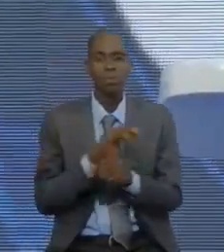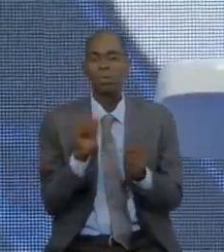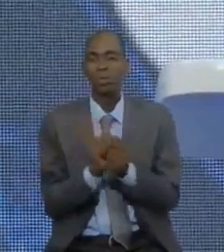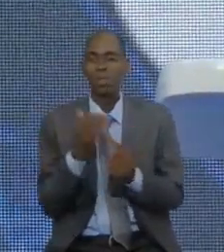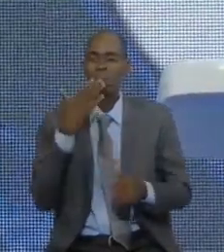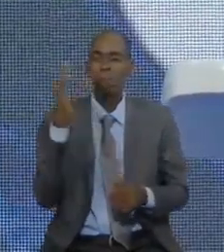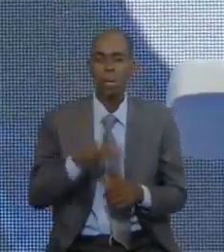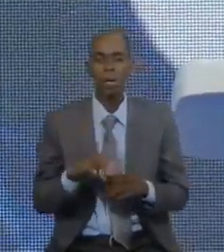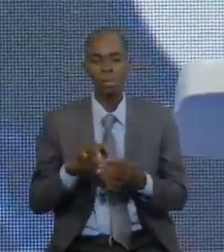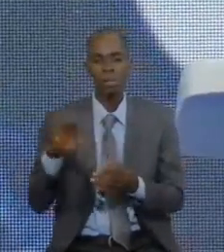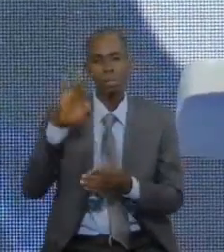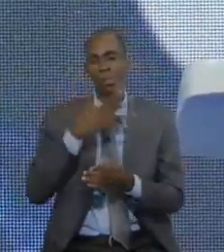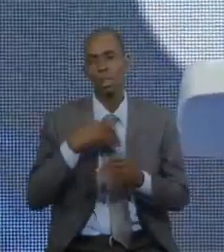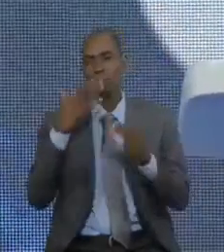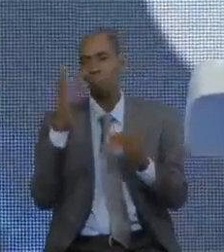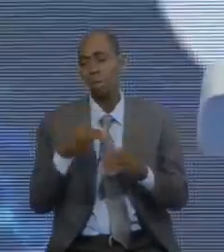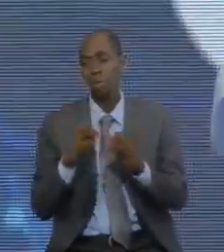spirits.